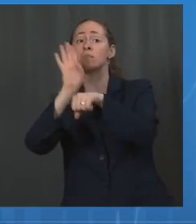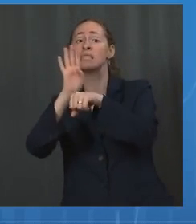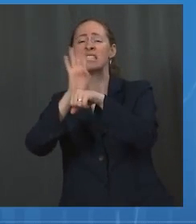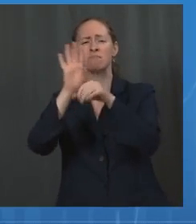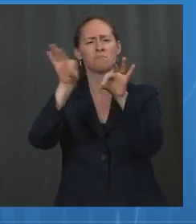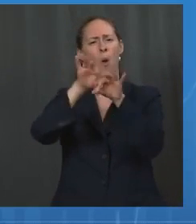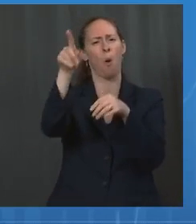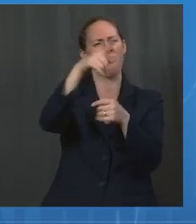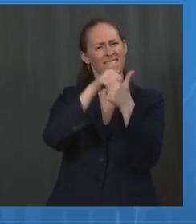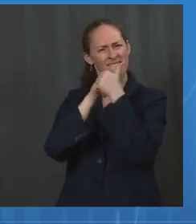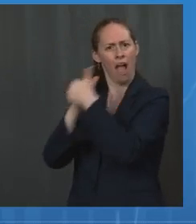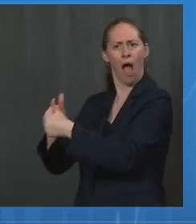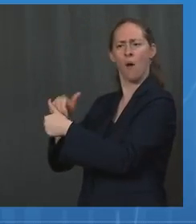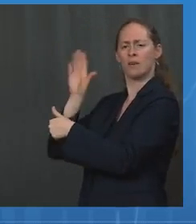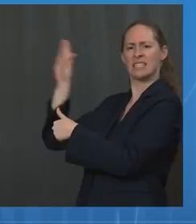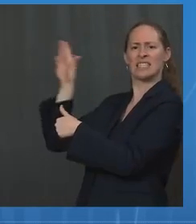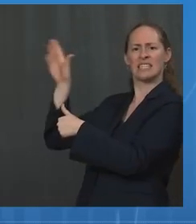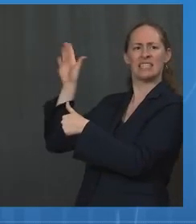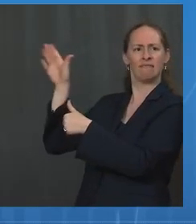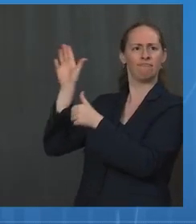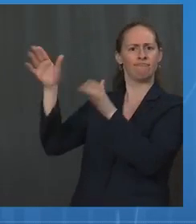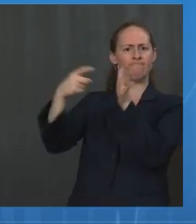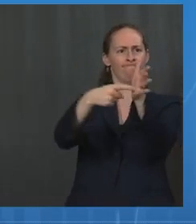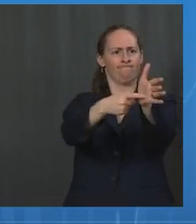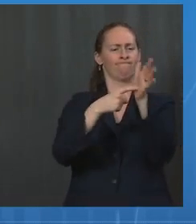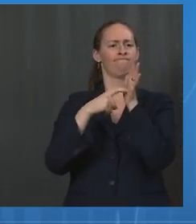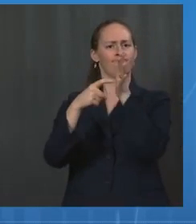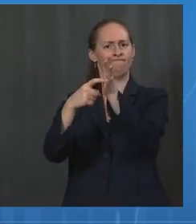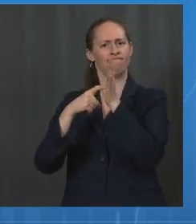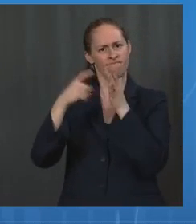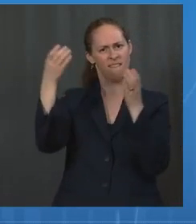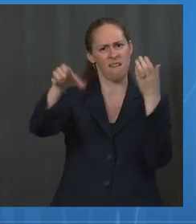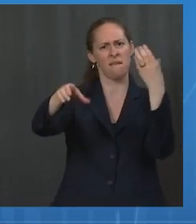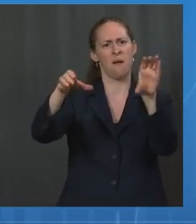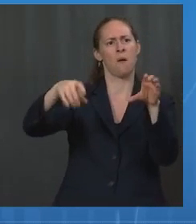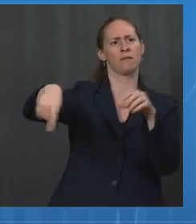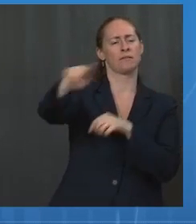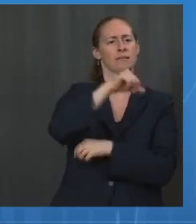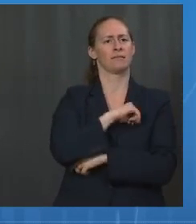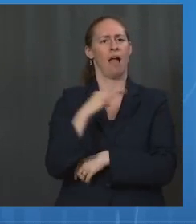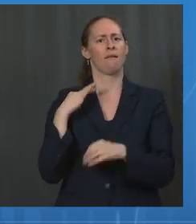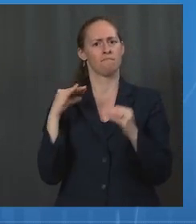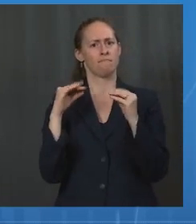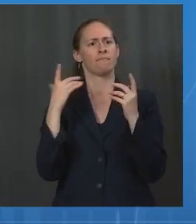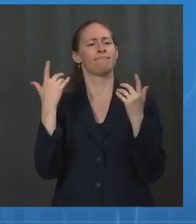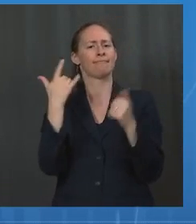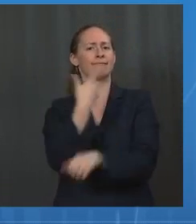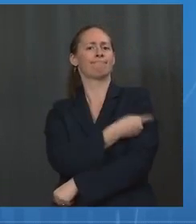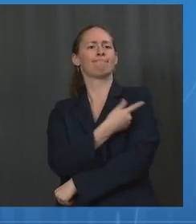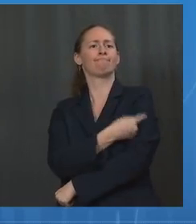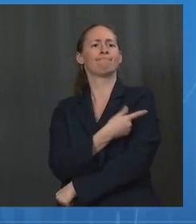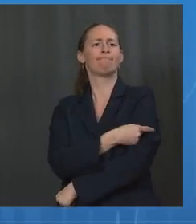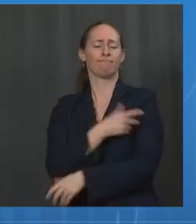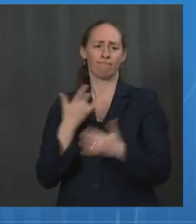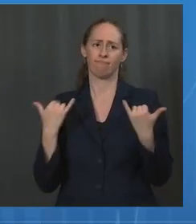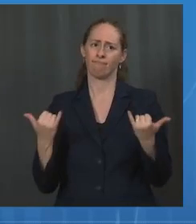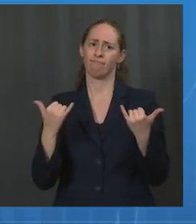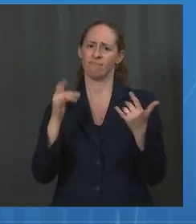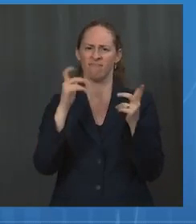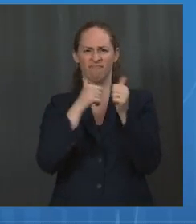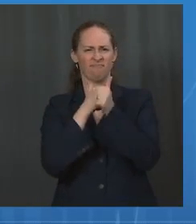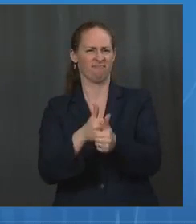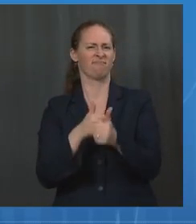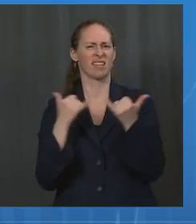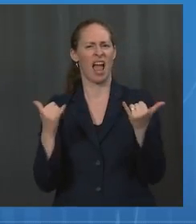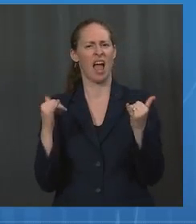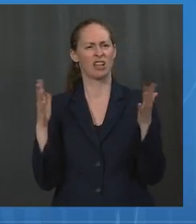mandates, and we're seeing continued momentum for stronger vaccination requirements across